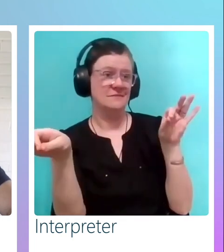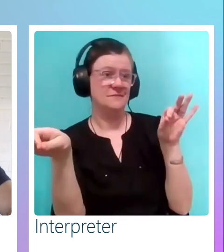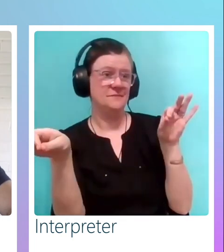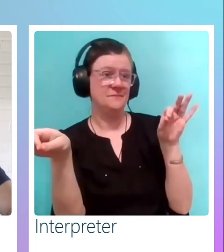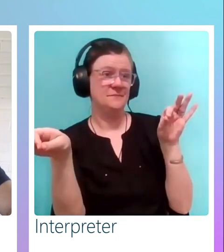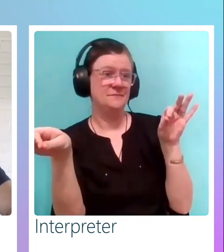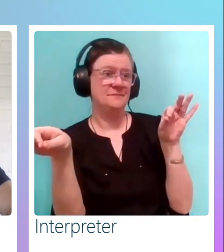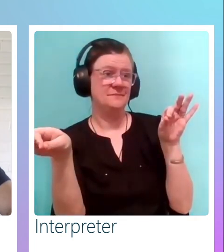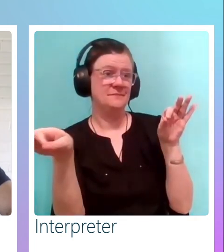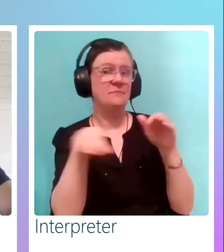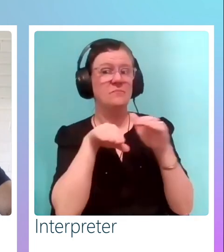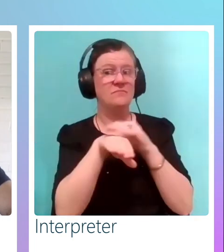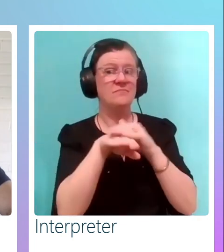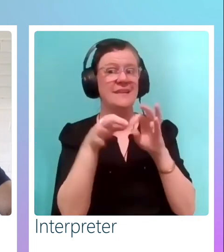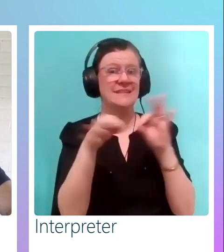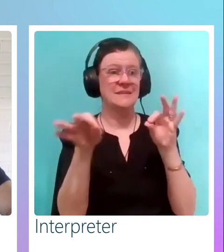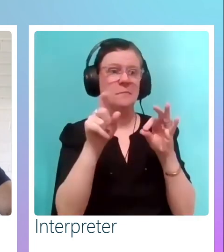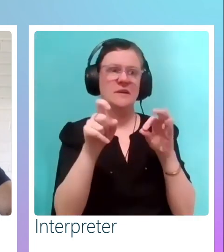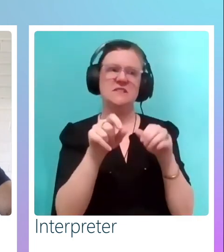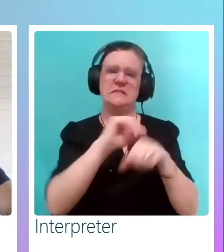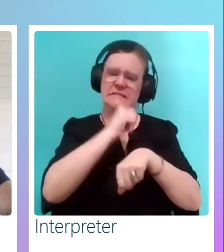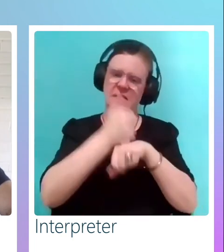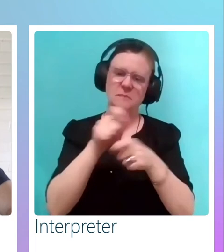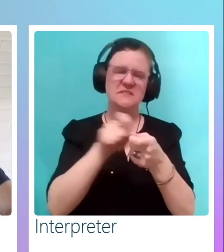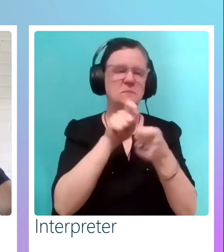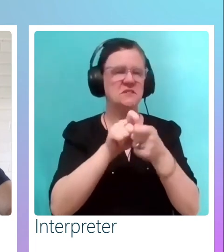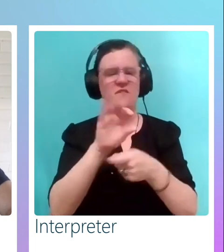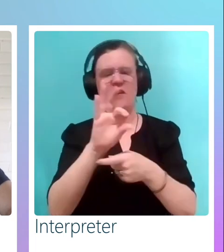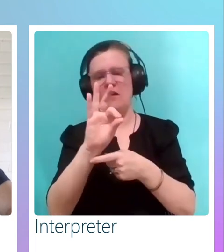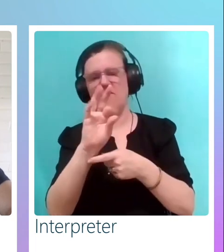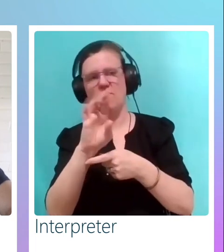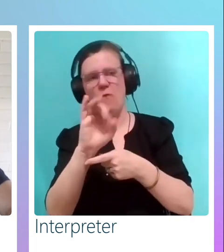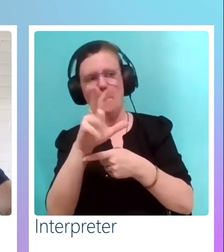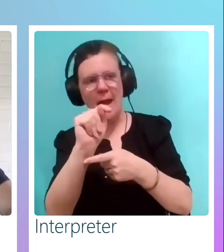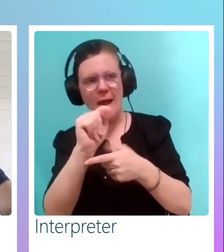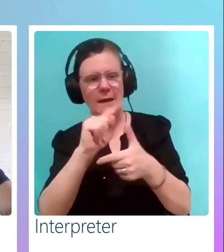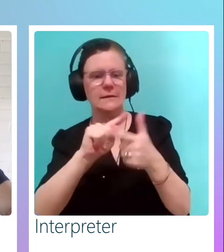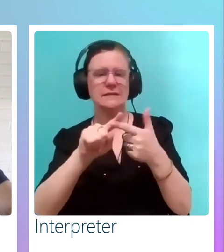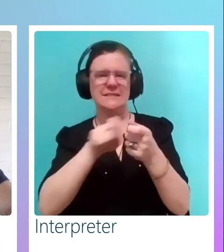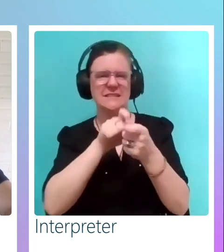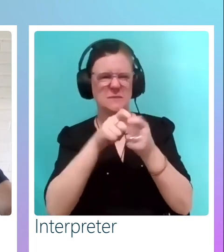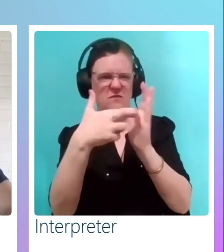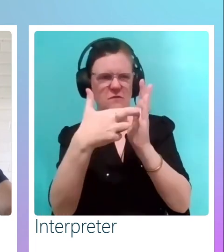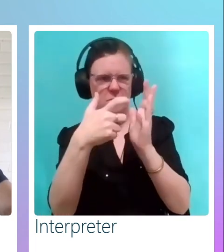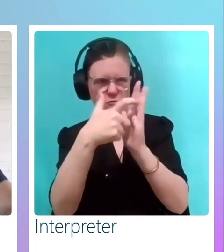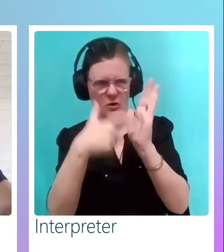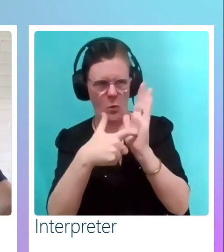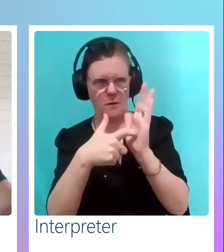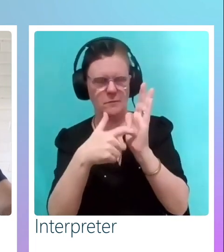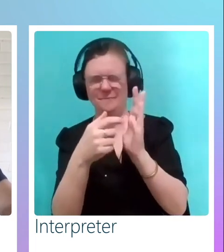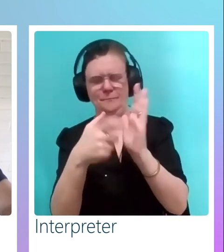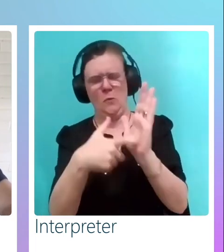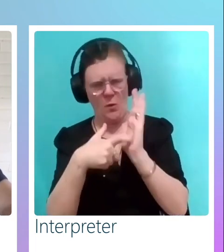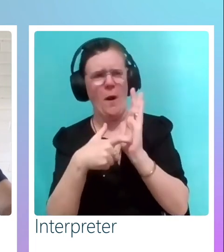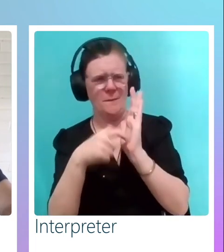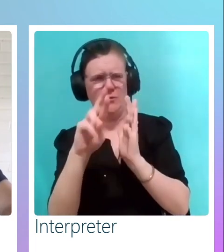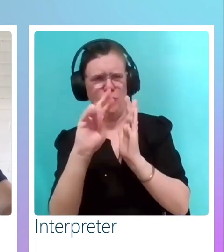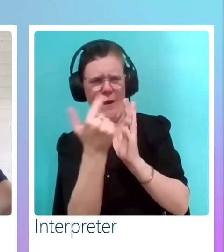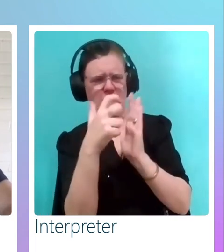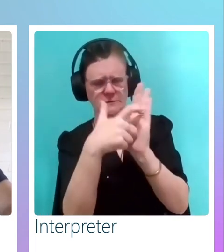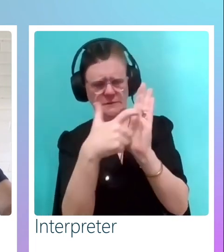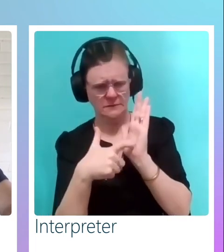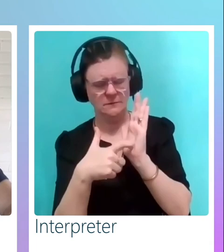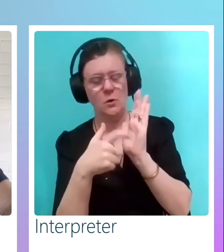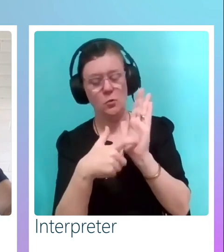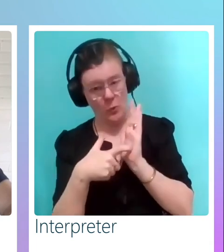accessibility statement has to be in a particular format. It has to follow certain requirements, which doesn't quite match what's in a VPAT type